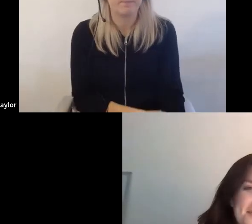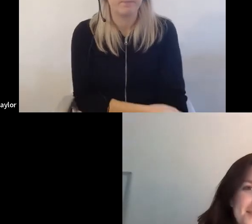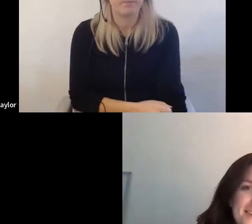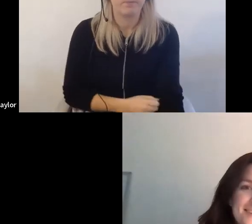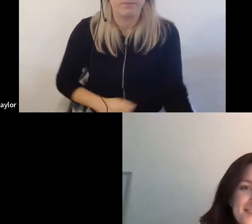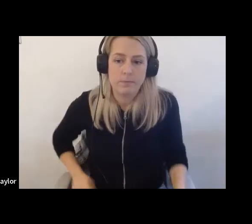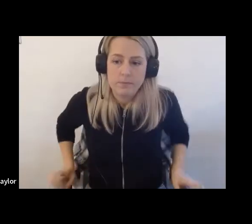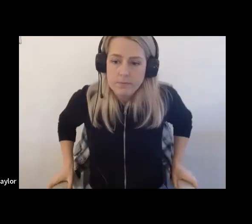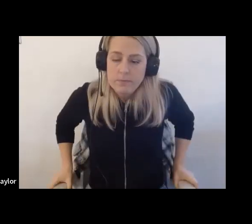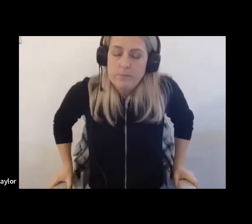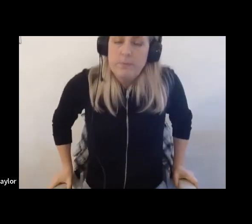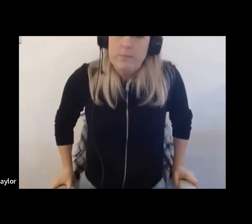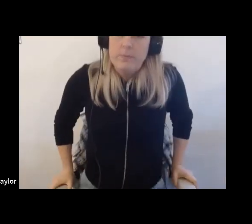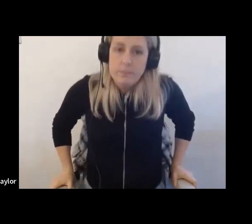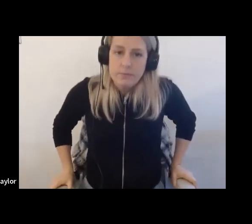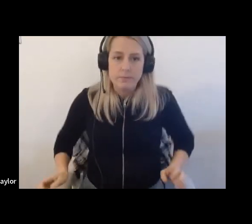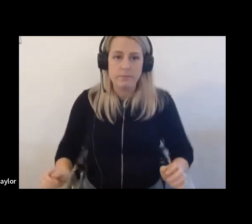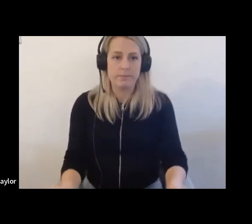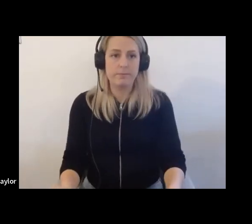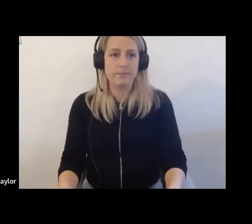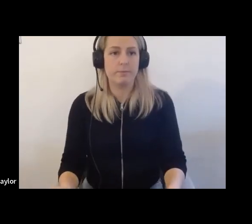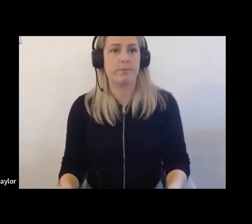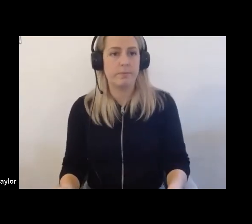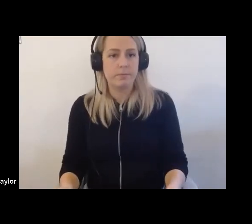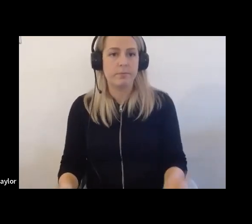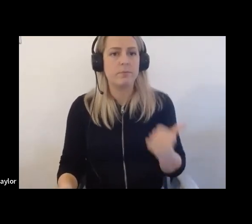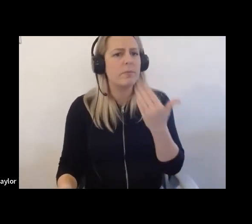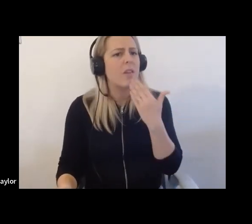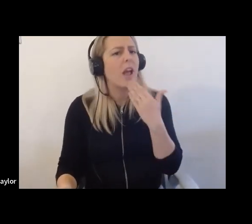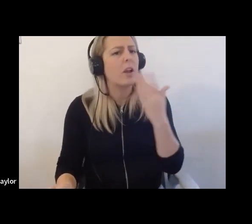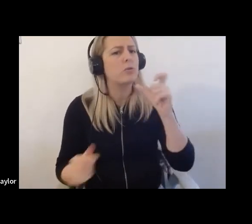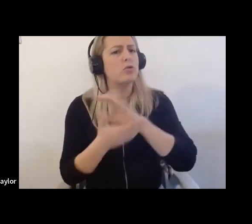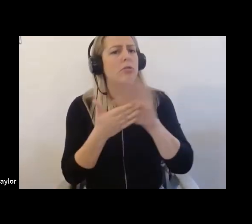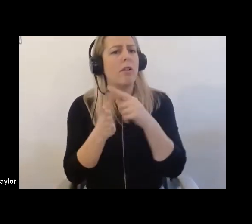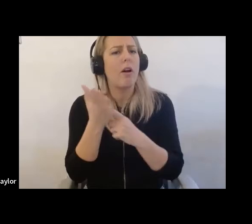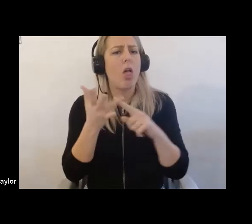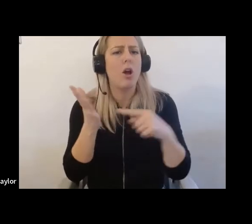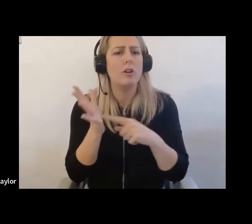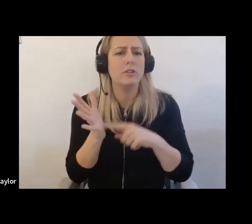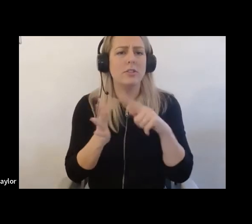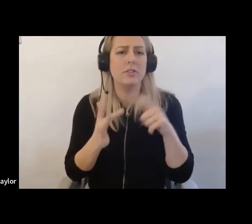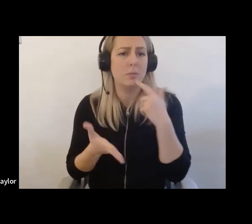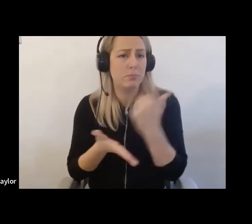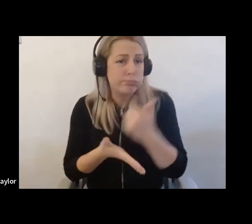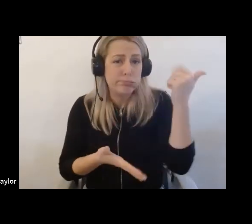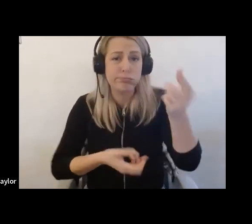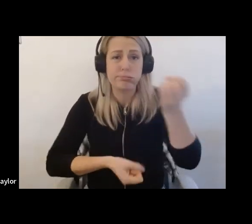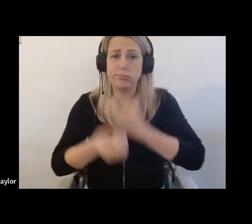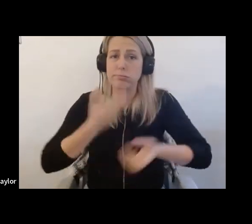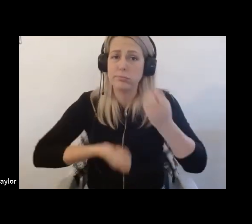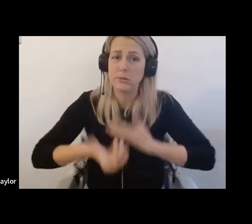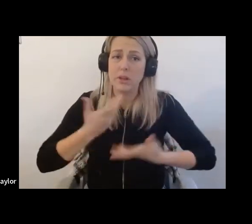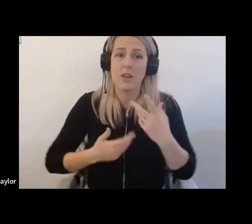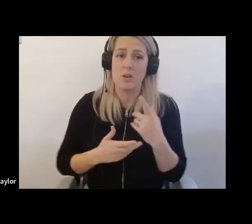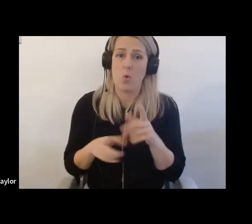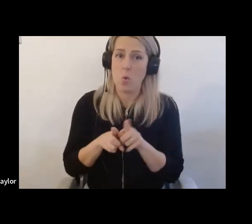Thanks so much, Charlotte. That was really brilliant and lovely to hear some of the recommendations that are going to come from our report.